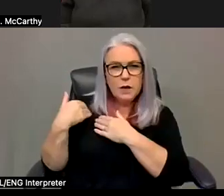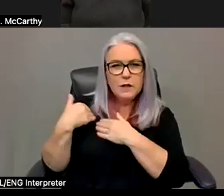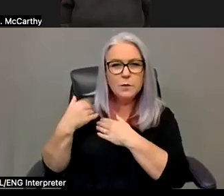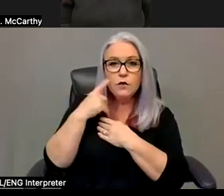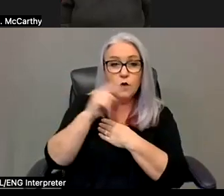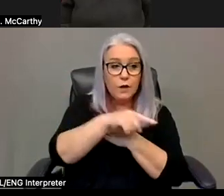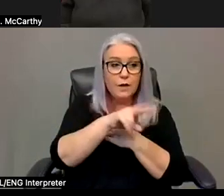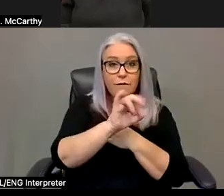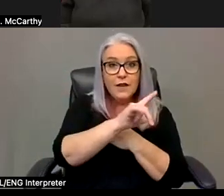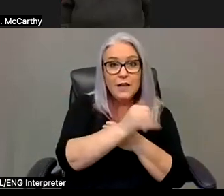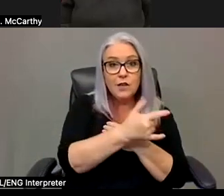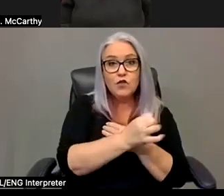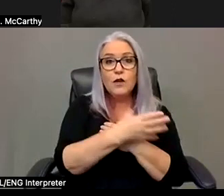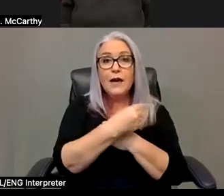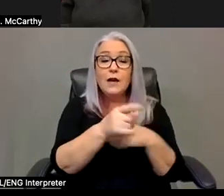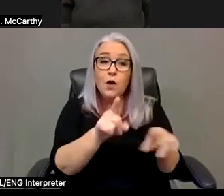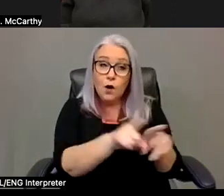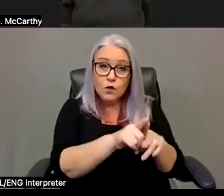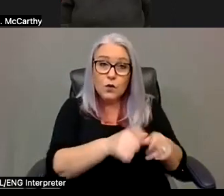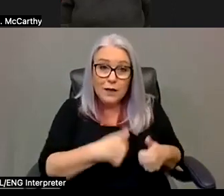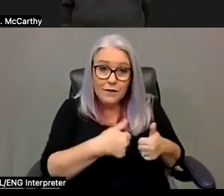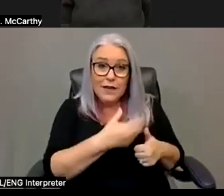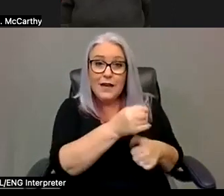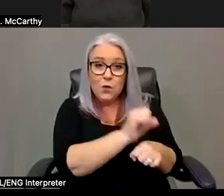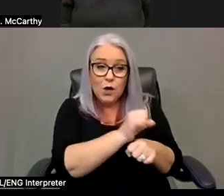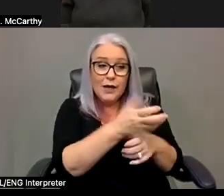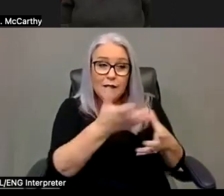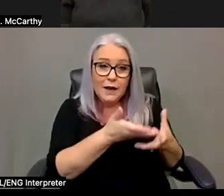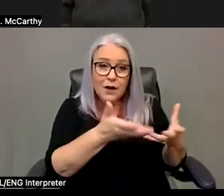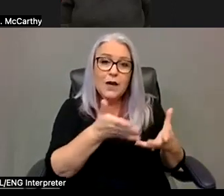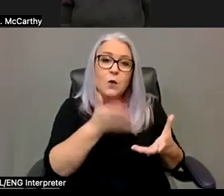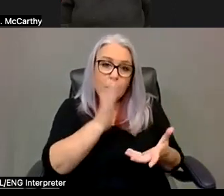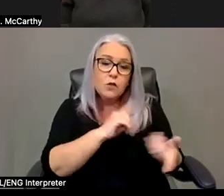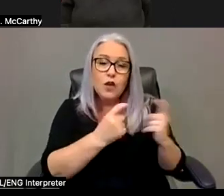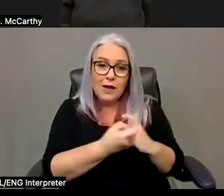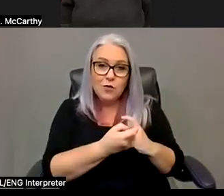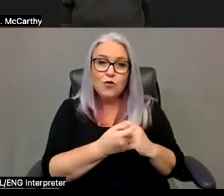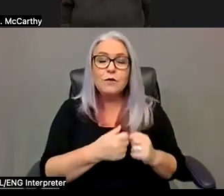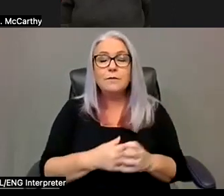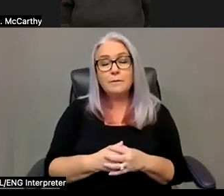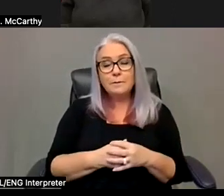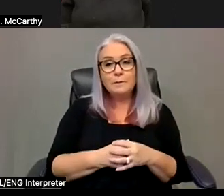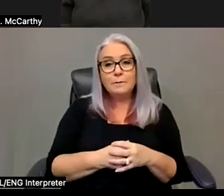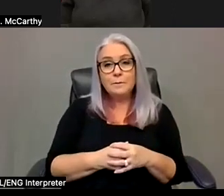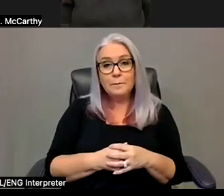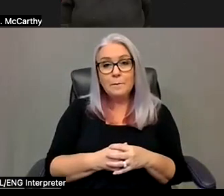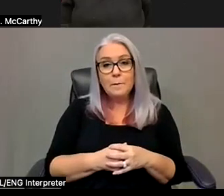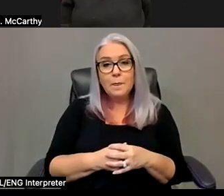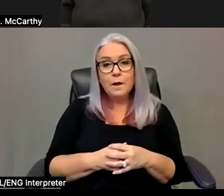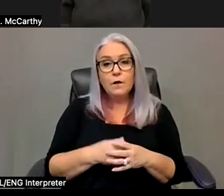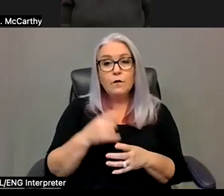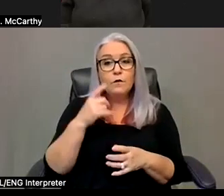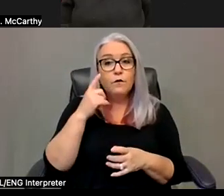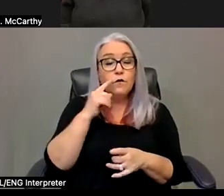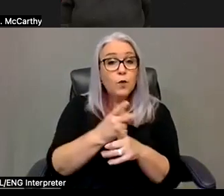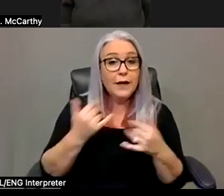village, but to the people who are working and living down there and make a living. It's going to change down there. But for now, for the moment, it's